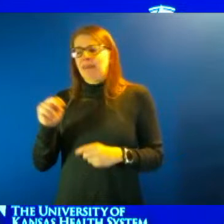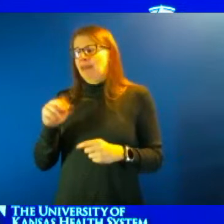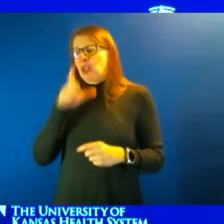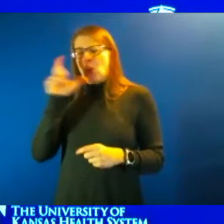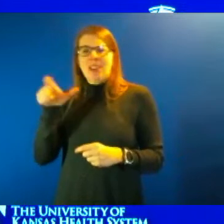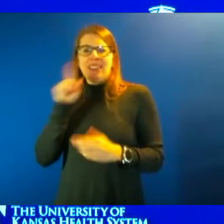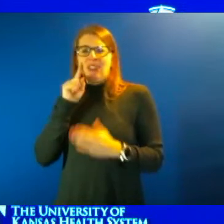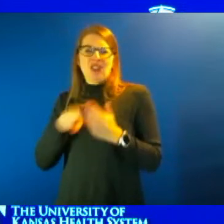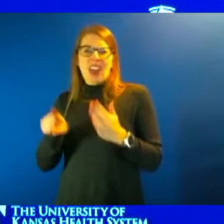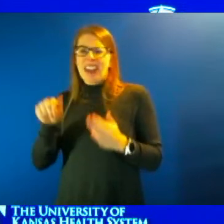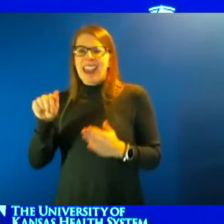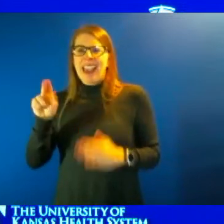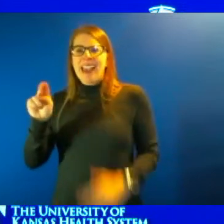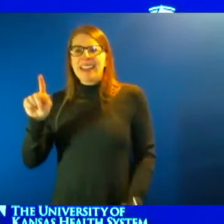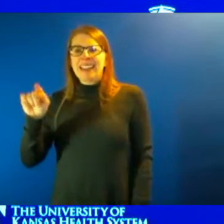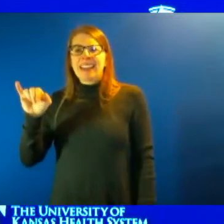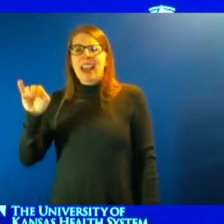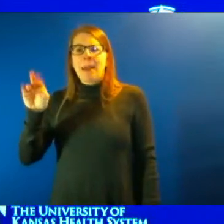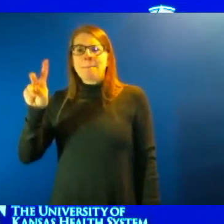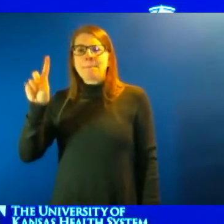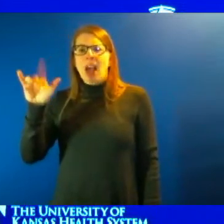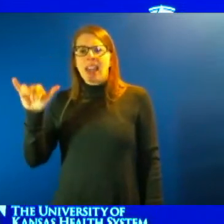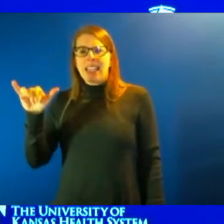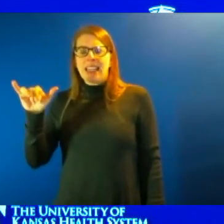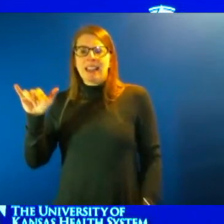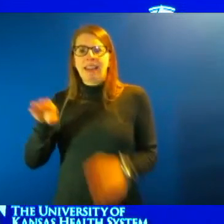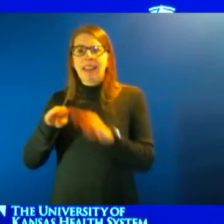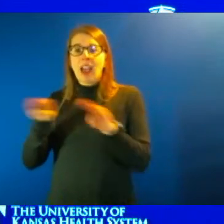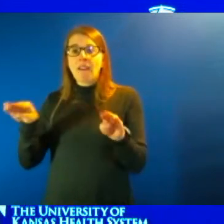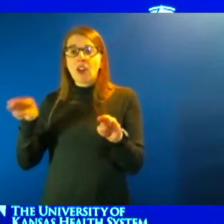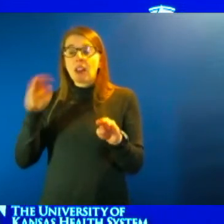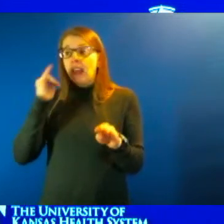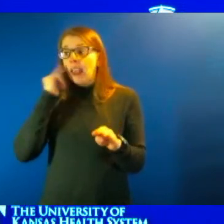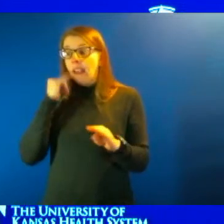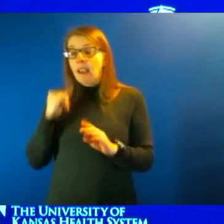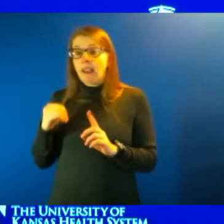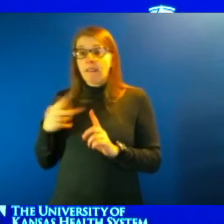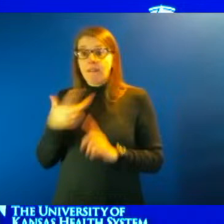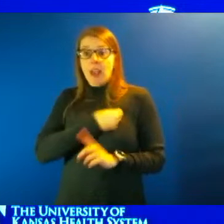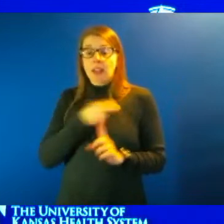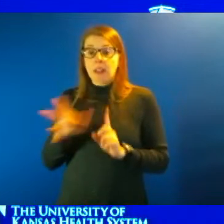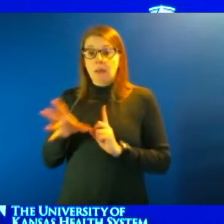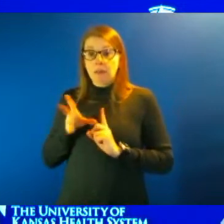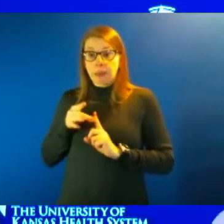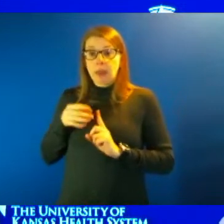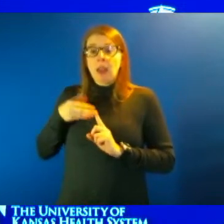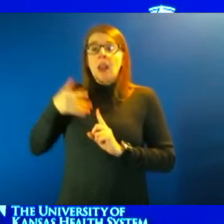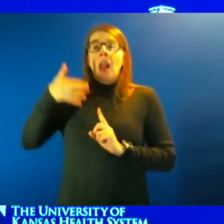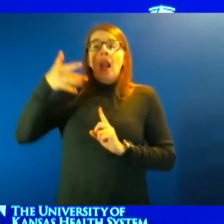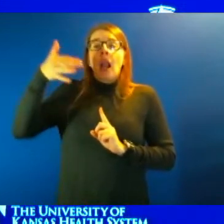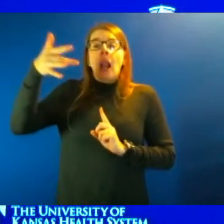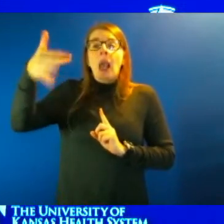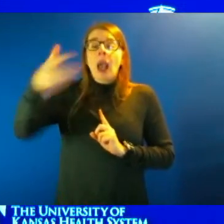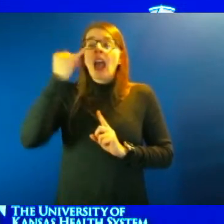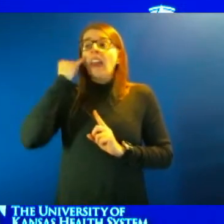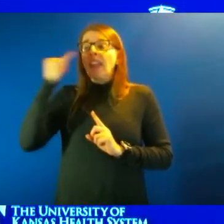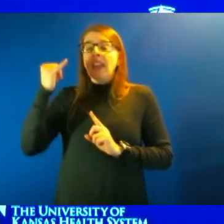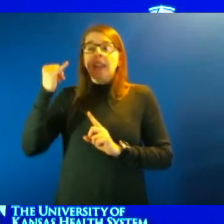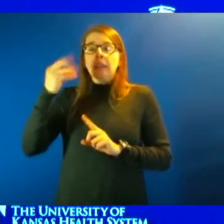level. If you've been further out from your vaccination, again, I think the recommendation is 6 months or